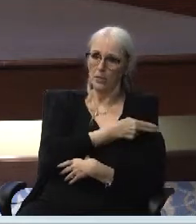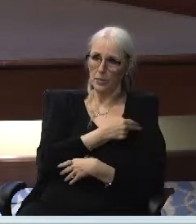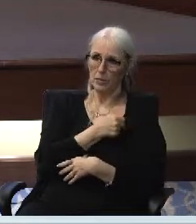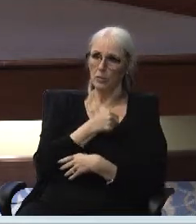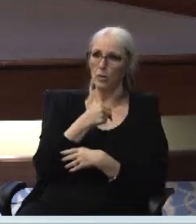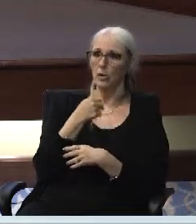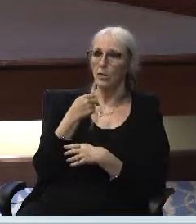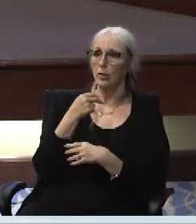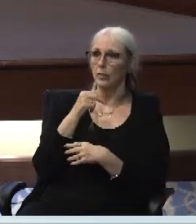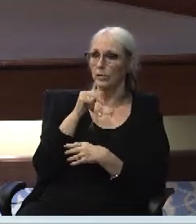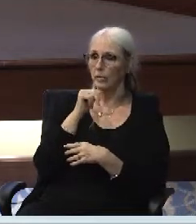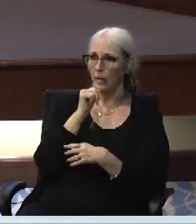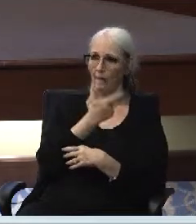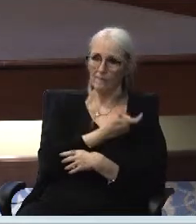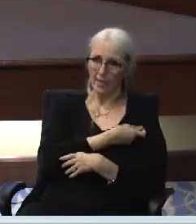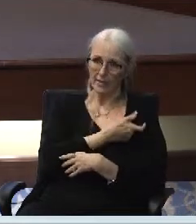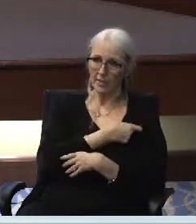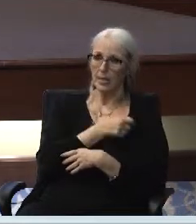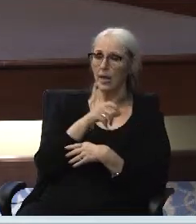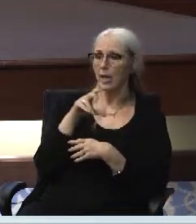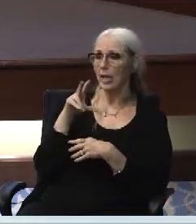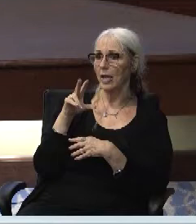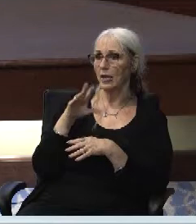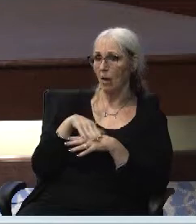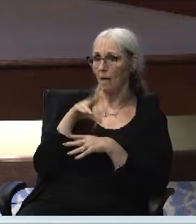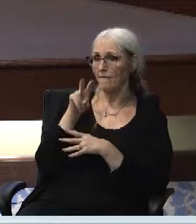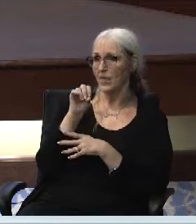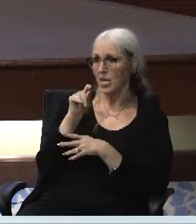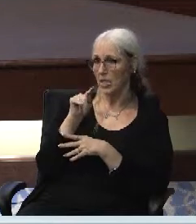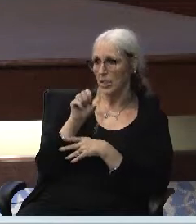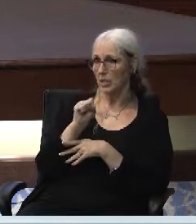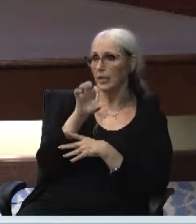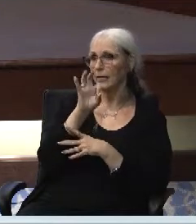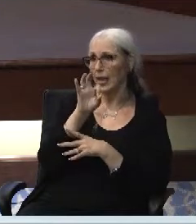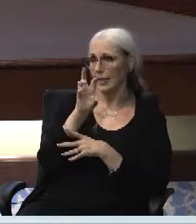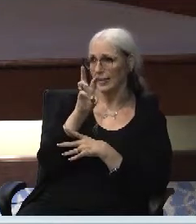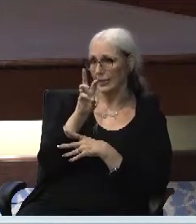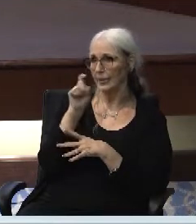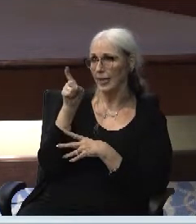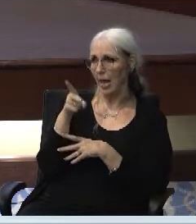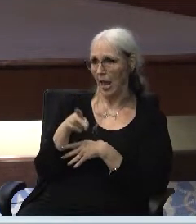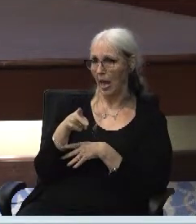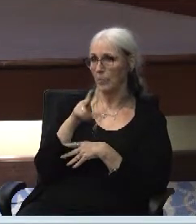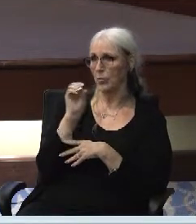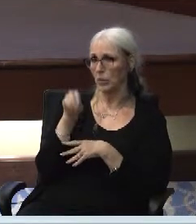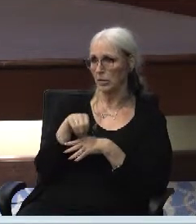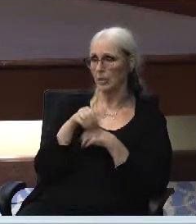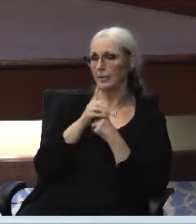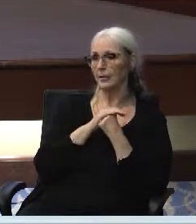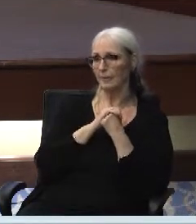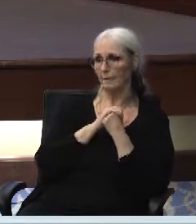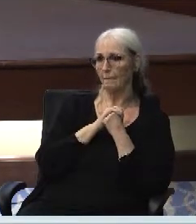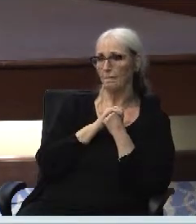been unvaccinated, and those that are on vents are 96.5%.